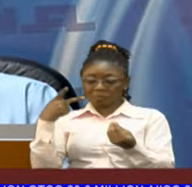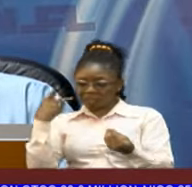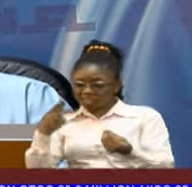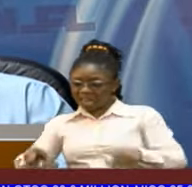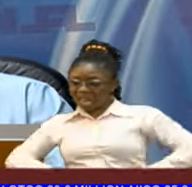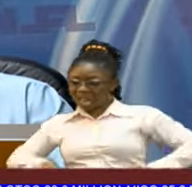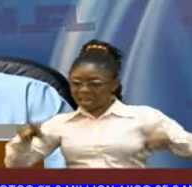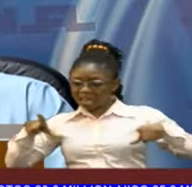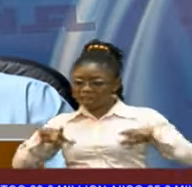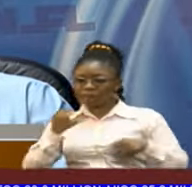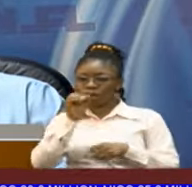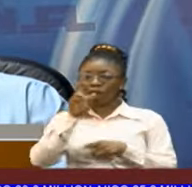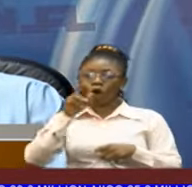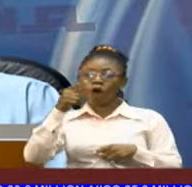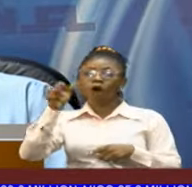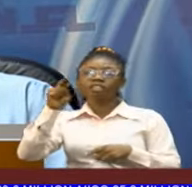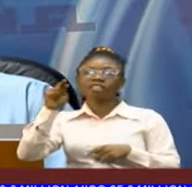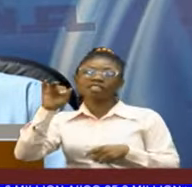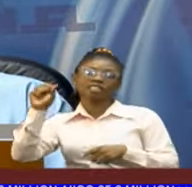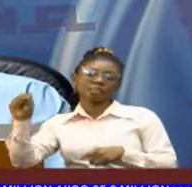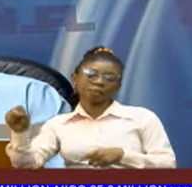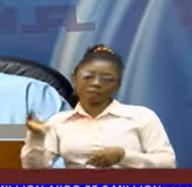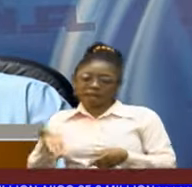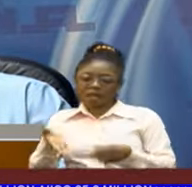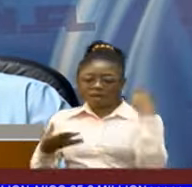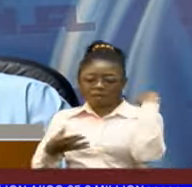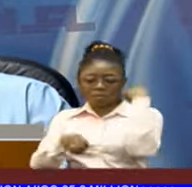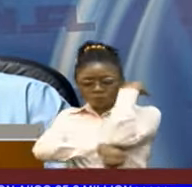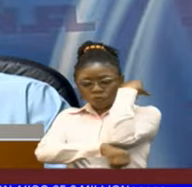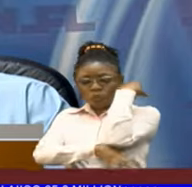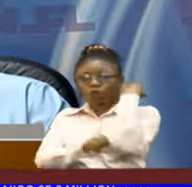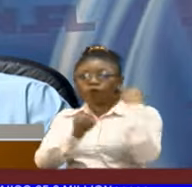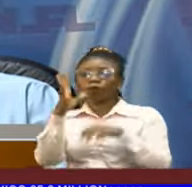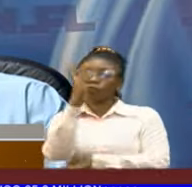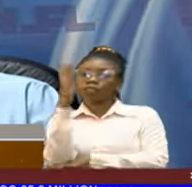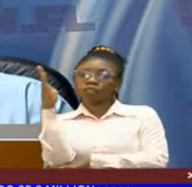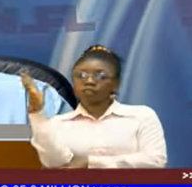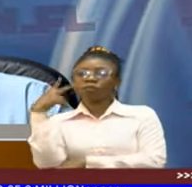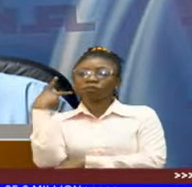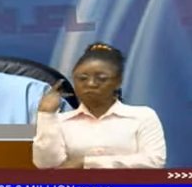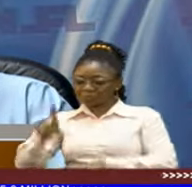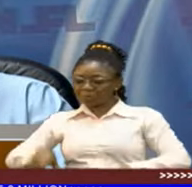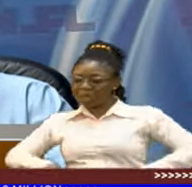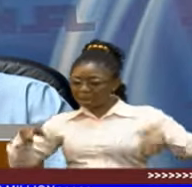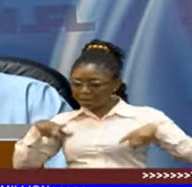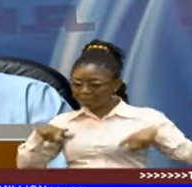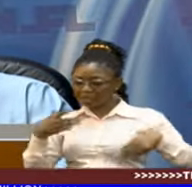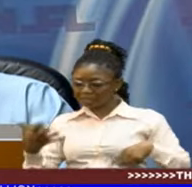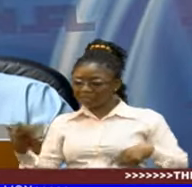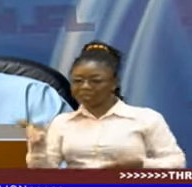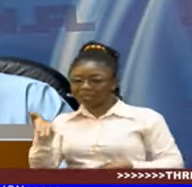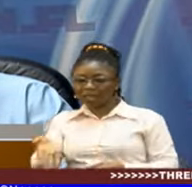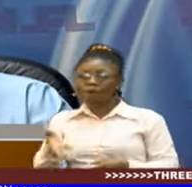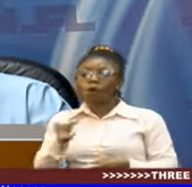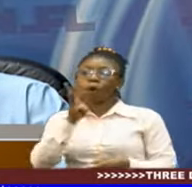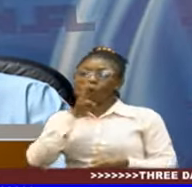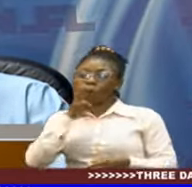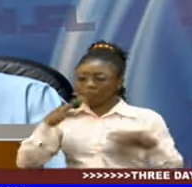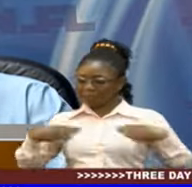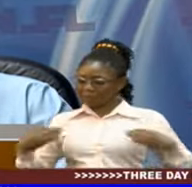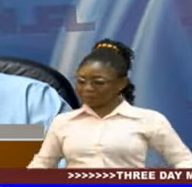there. At the root of a tree, there are living organisms. In the water body, be it marine